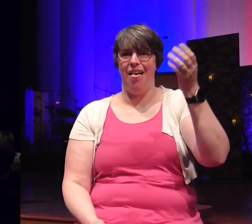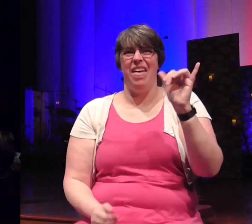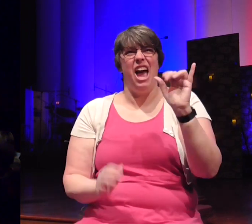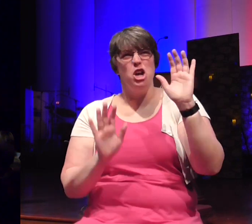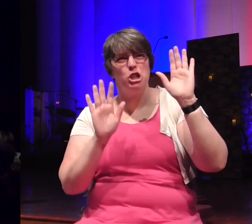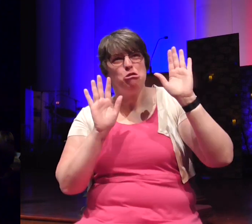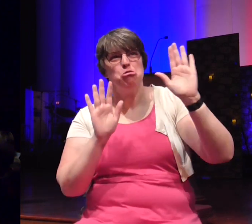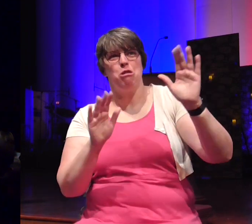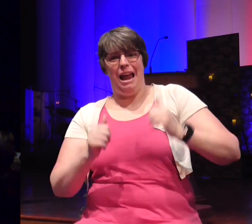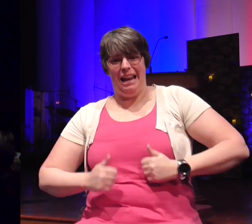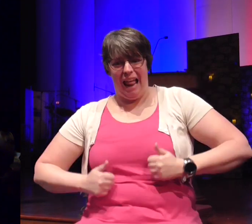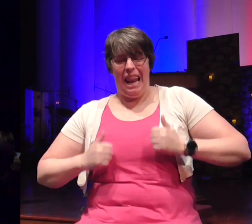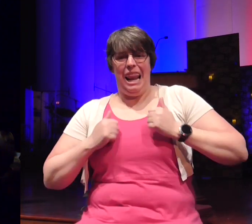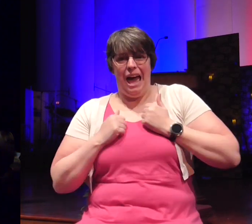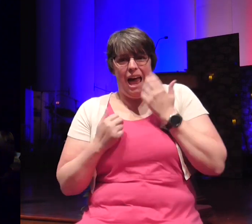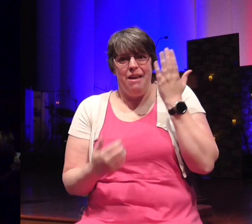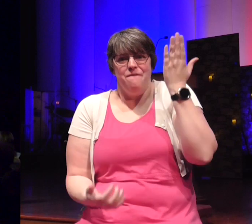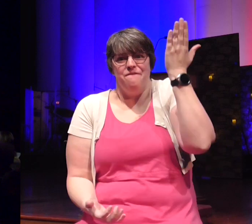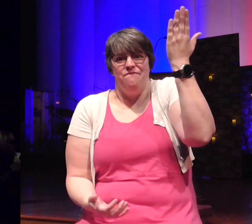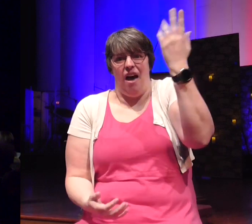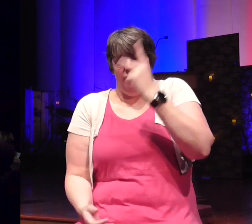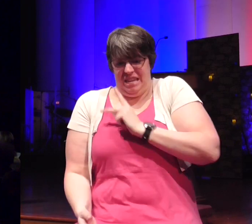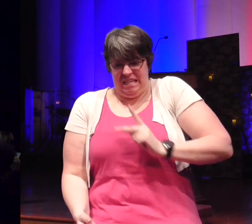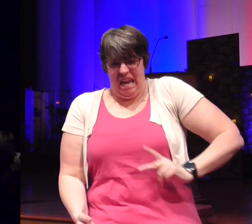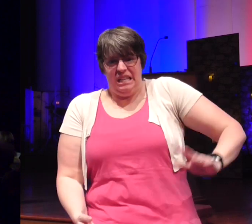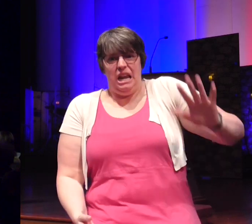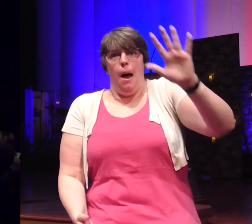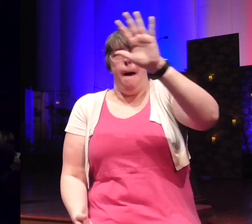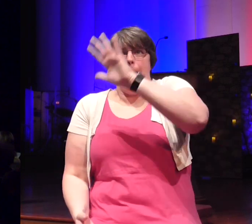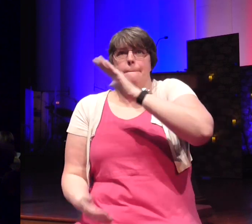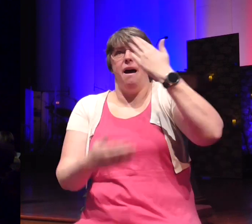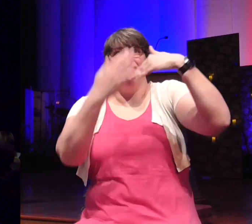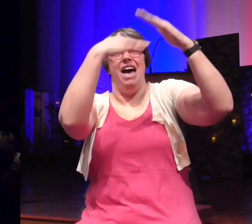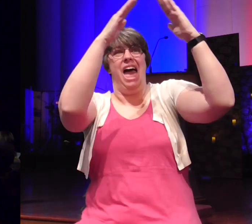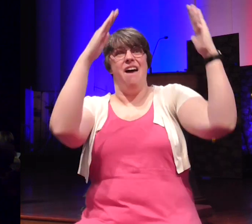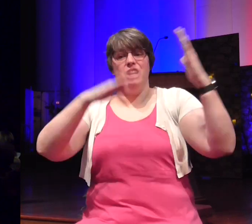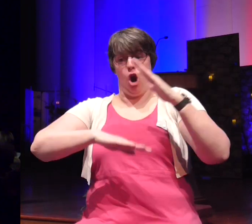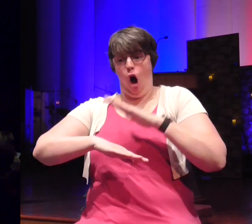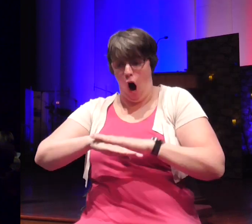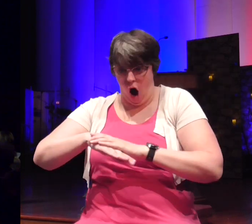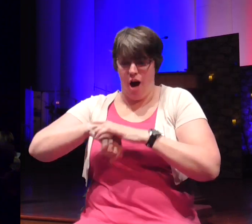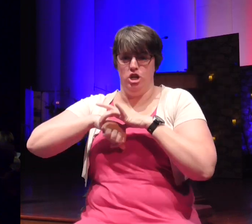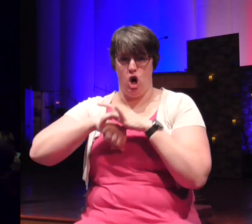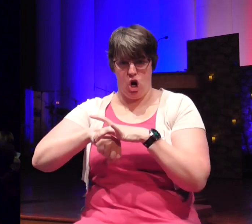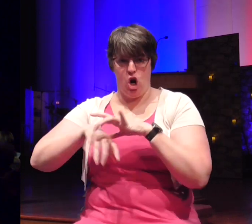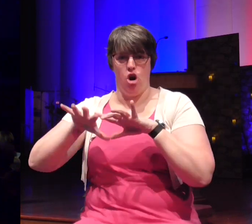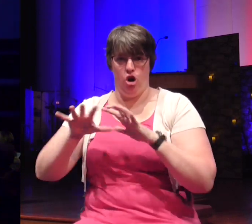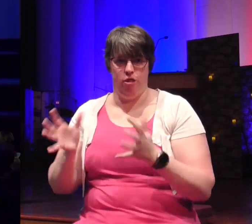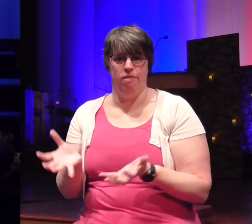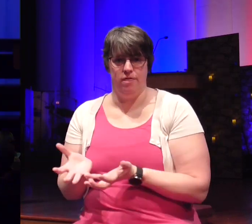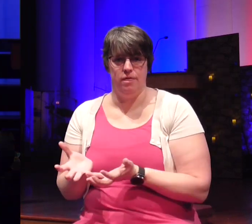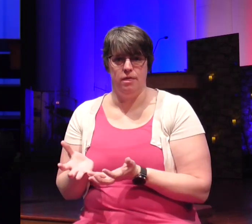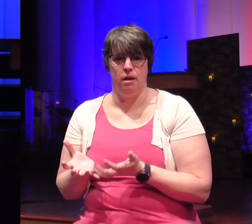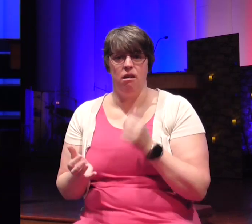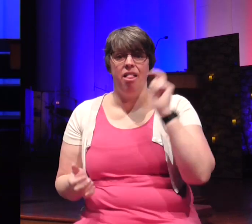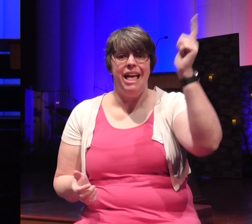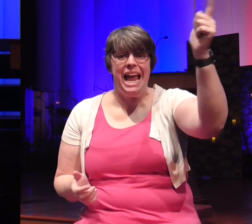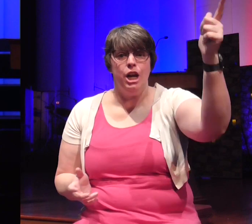life, co-creators of the kingdom of heaven on earth, not later, but now.